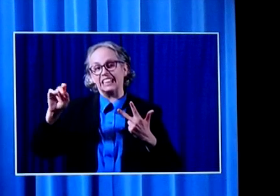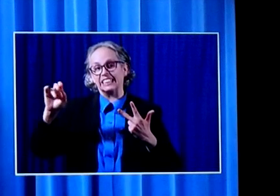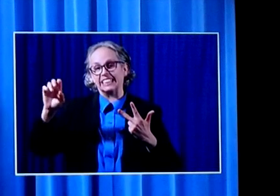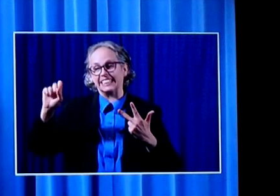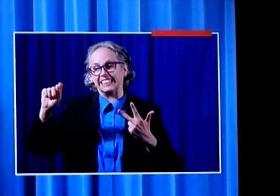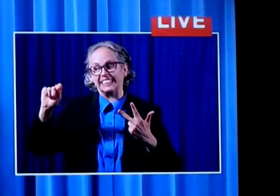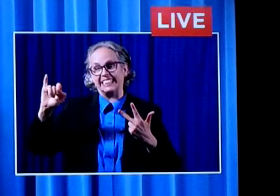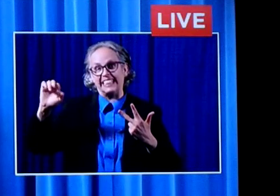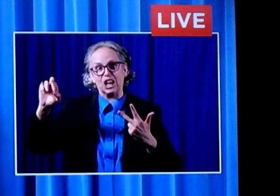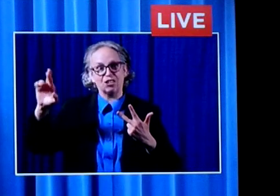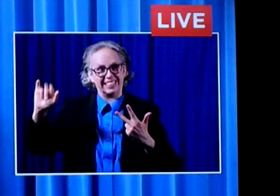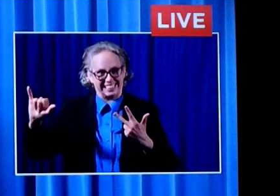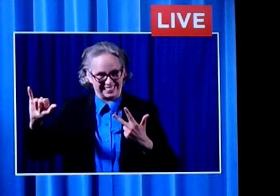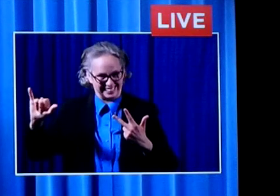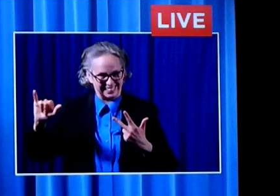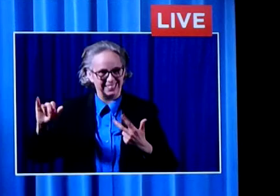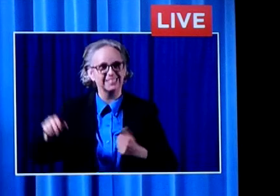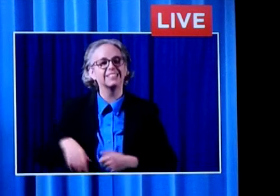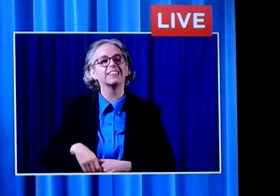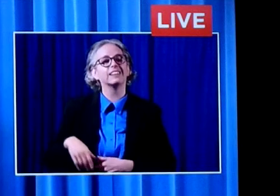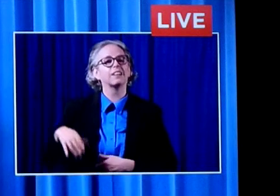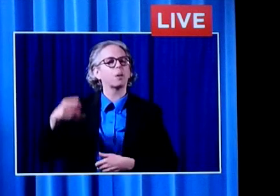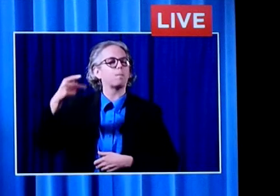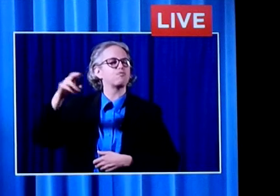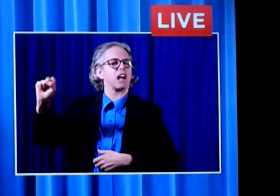birthday to all of you.